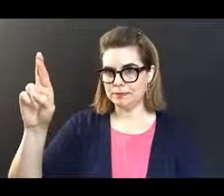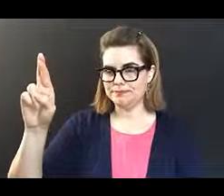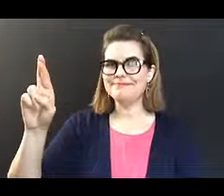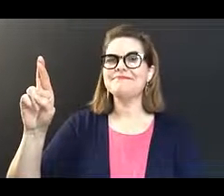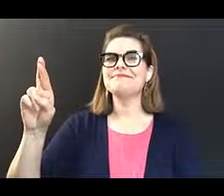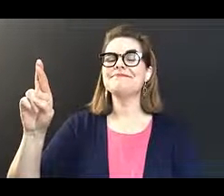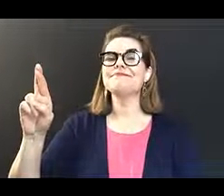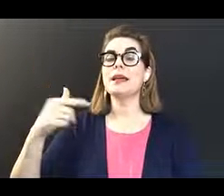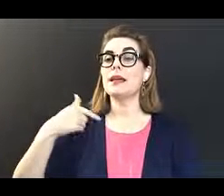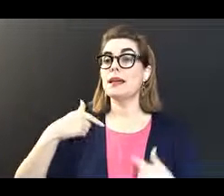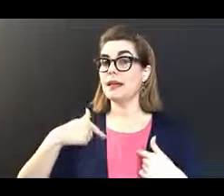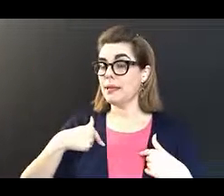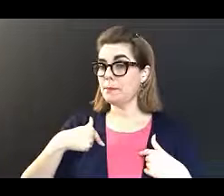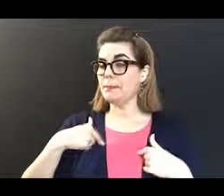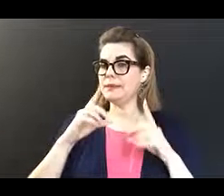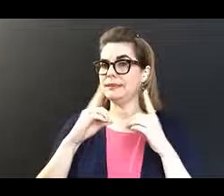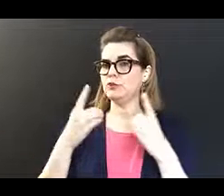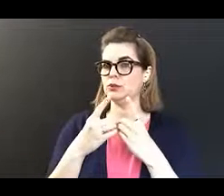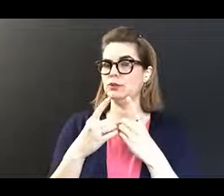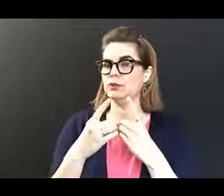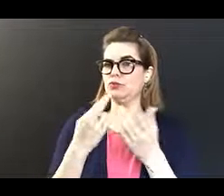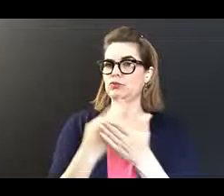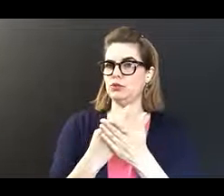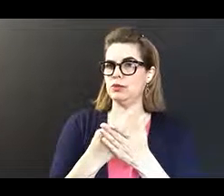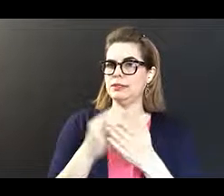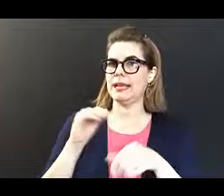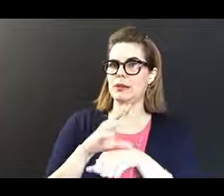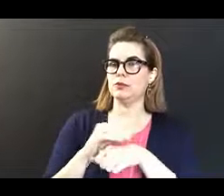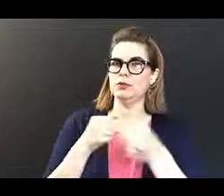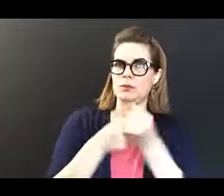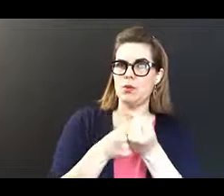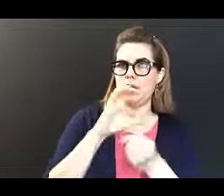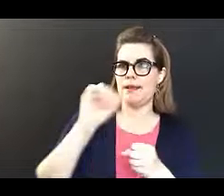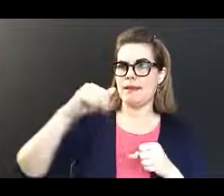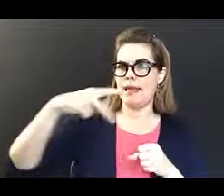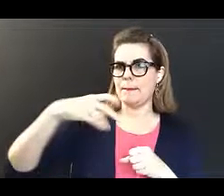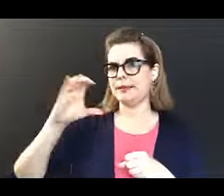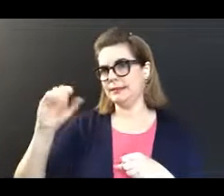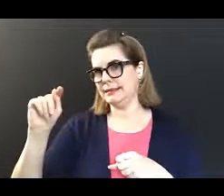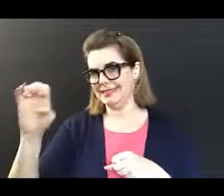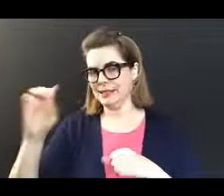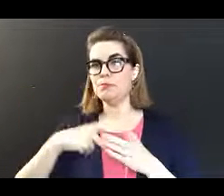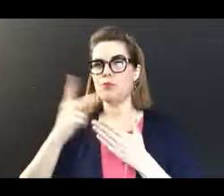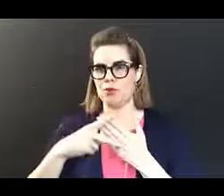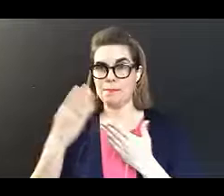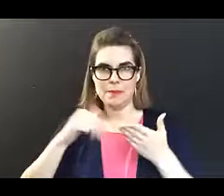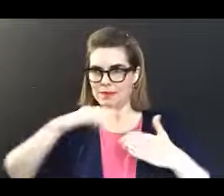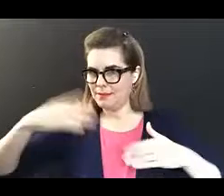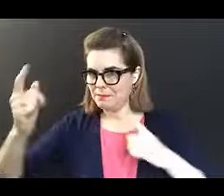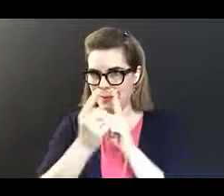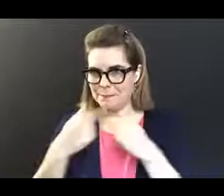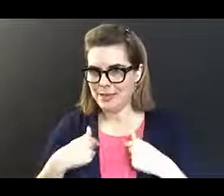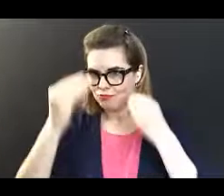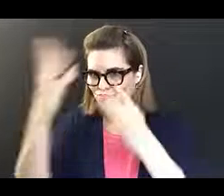the district resource counselors supporting the CCAP program in the CCTE department, working alongside with Andreana Murphy and